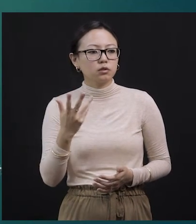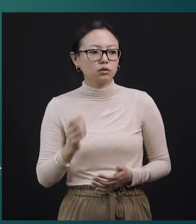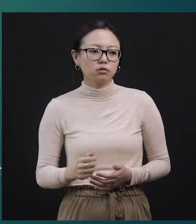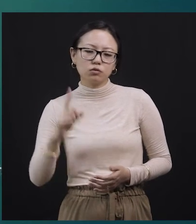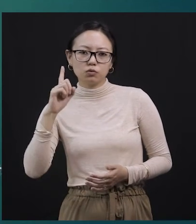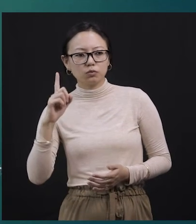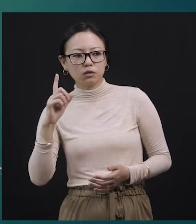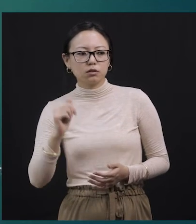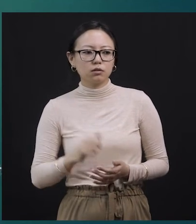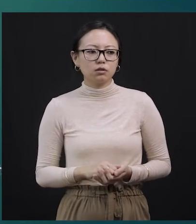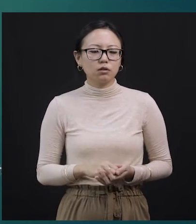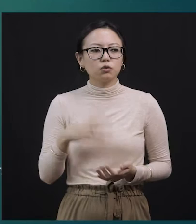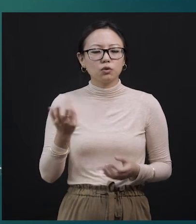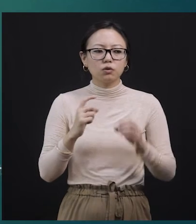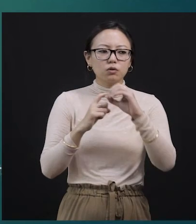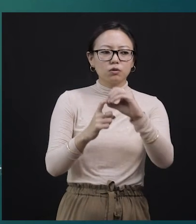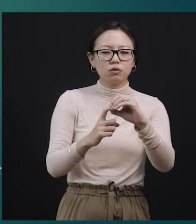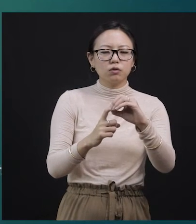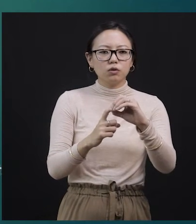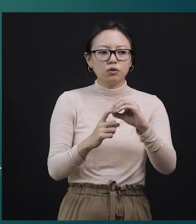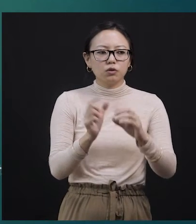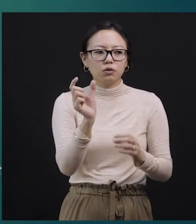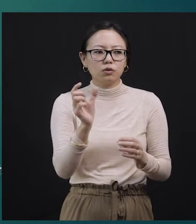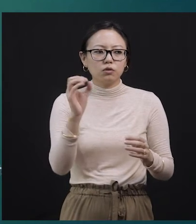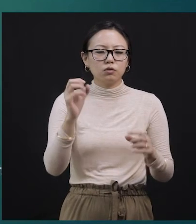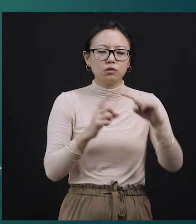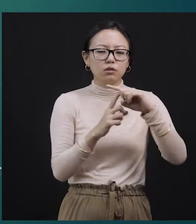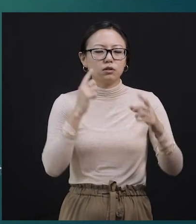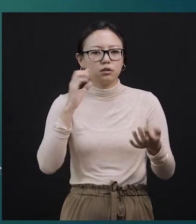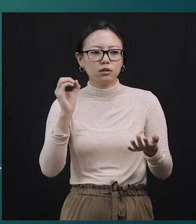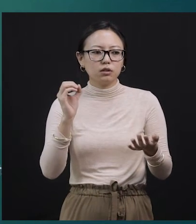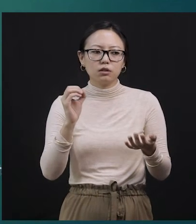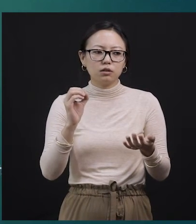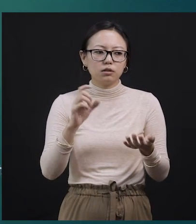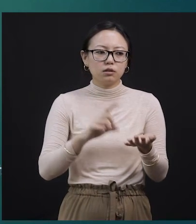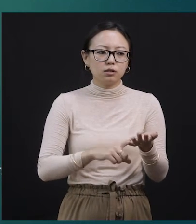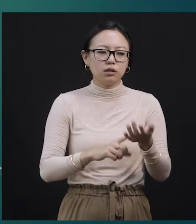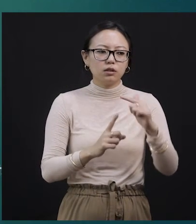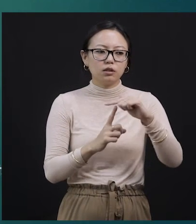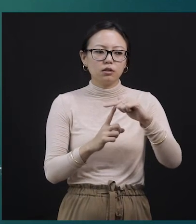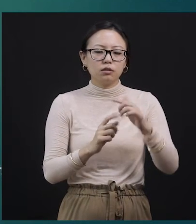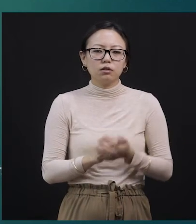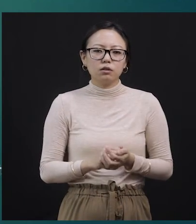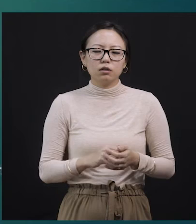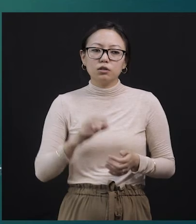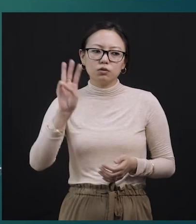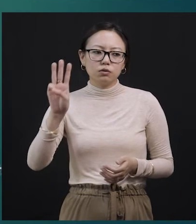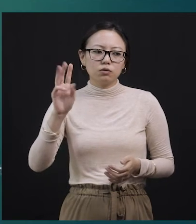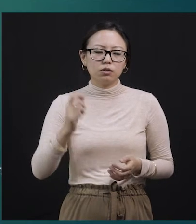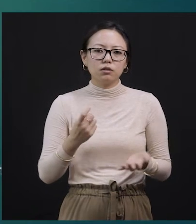3. And then remainder is just 1, right? Then step 2, what you have to do? You have to check